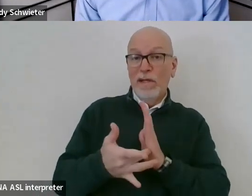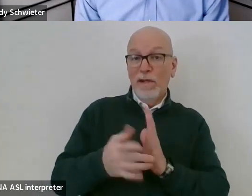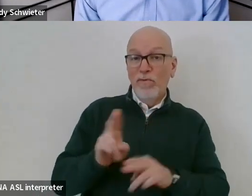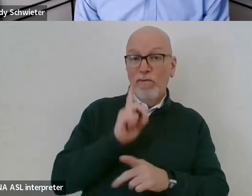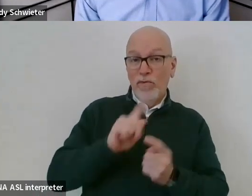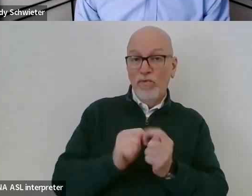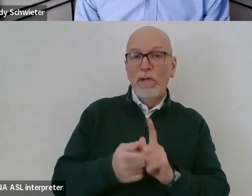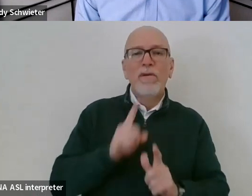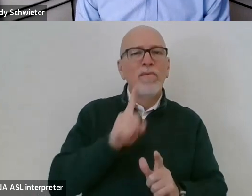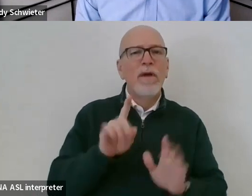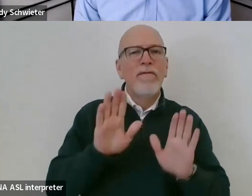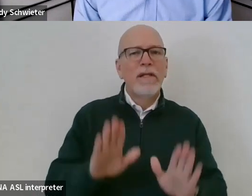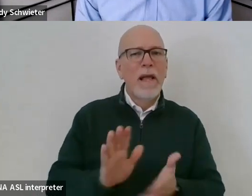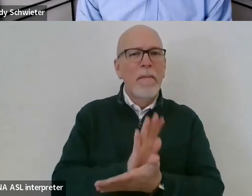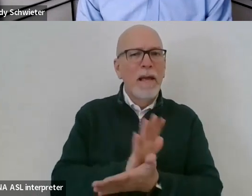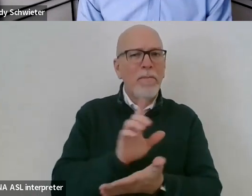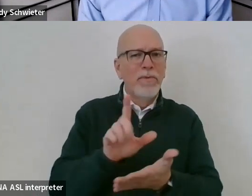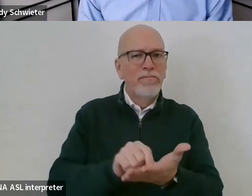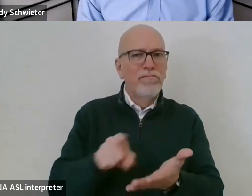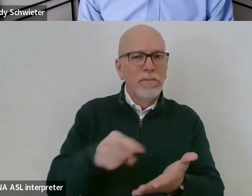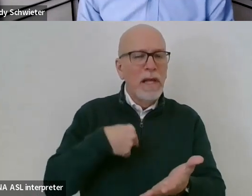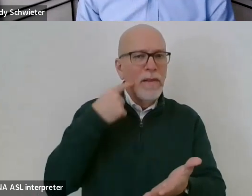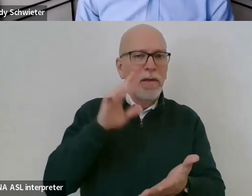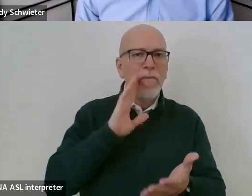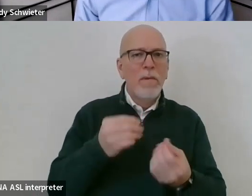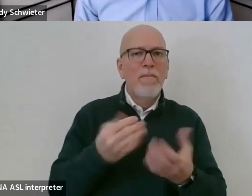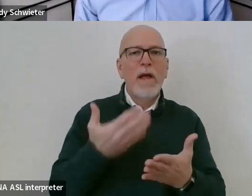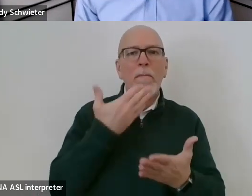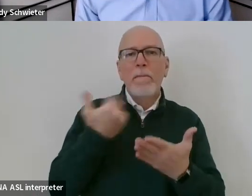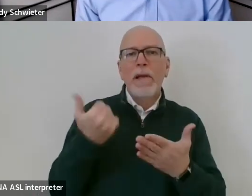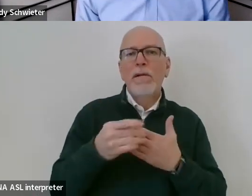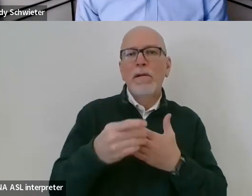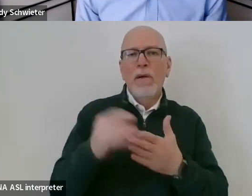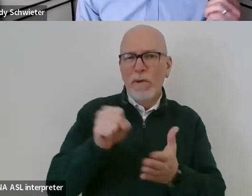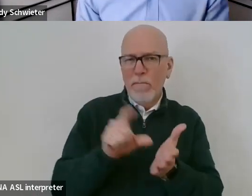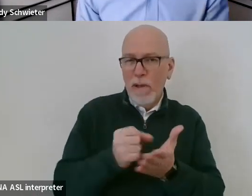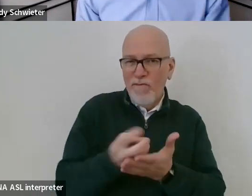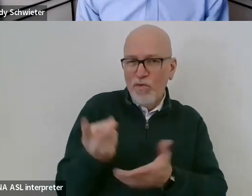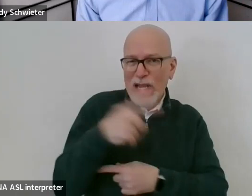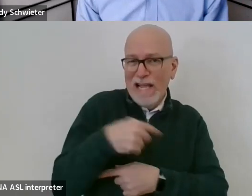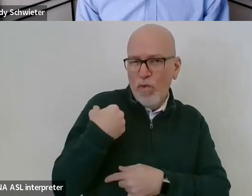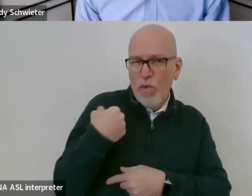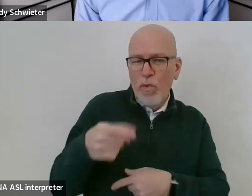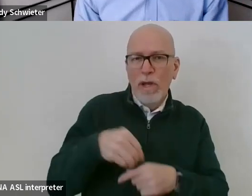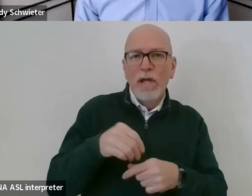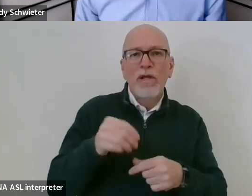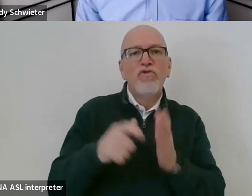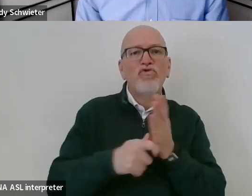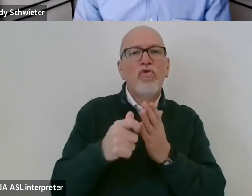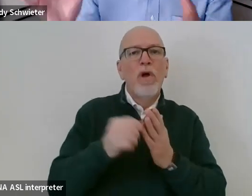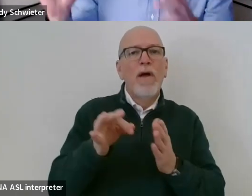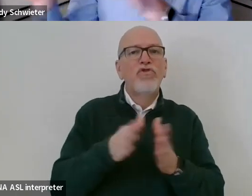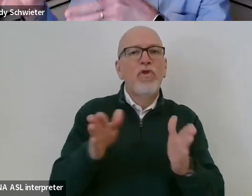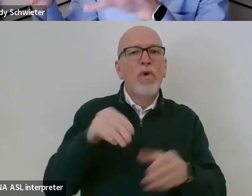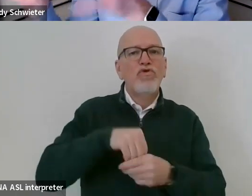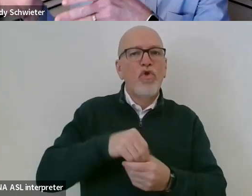There's a really fantastic paper that I think is going to help provide a roadmap for this that was published just days ago in the Journal of General Internal Medicine